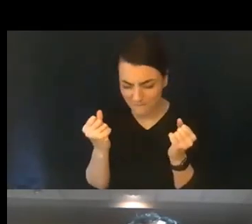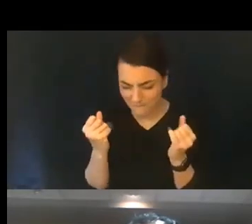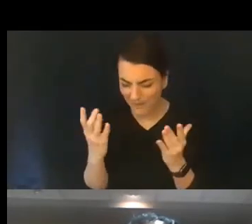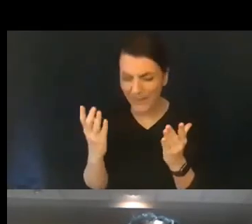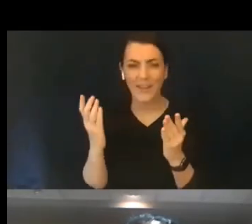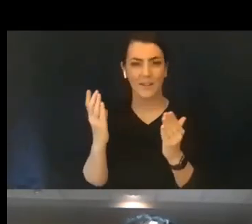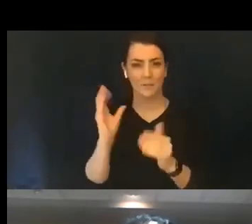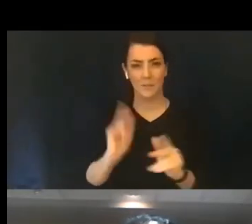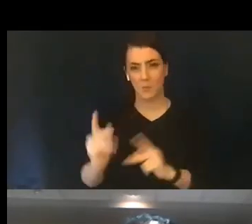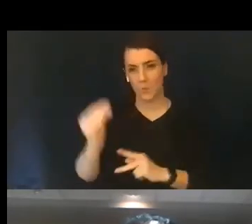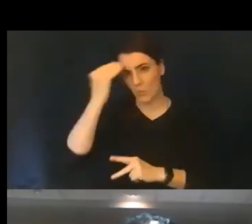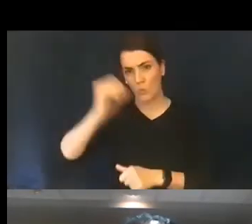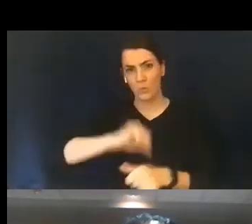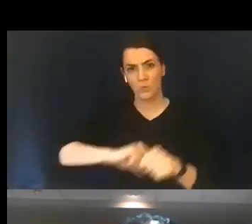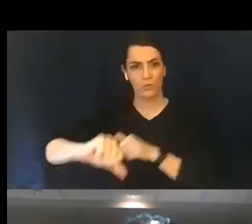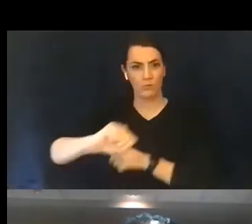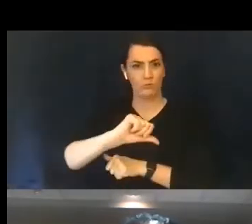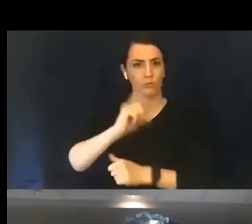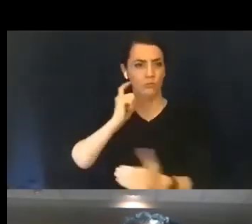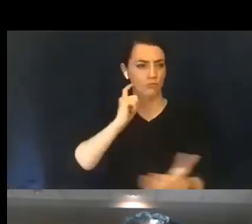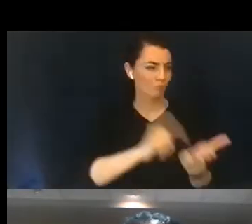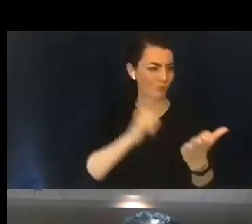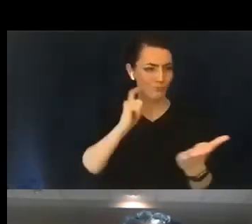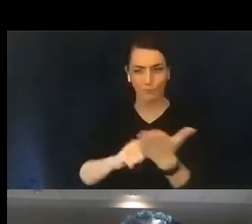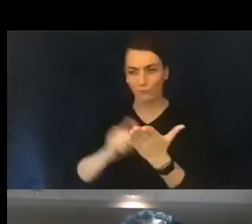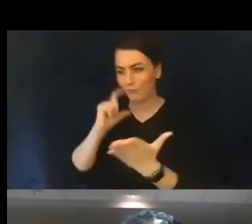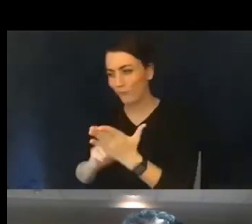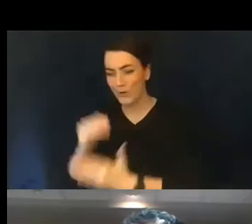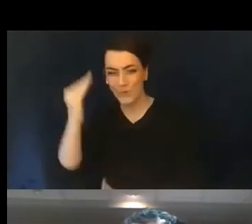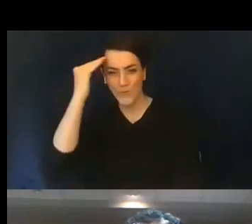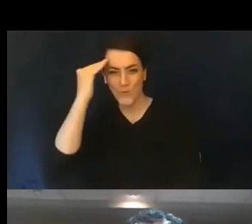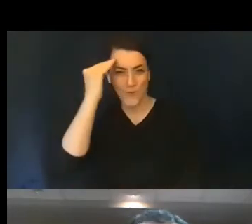it's sort of like the cliche of the